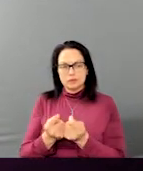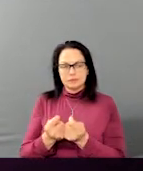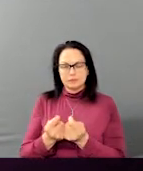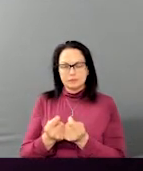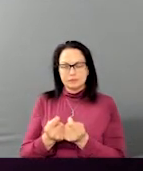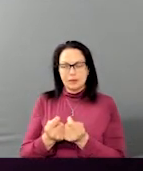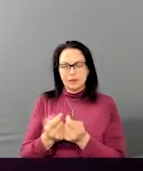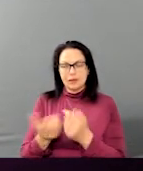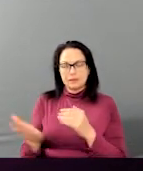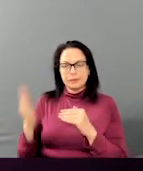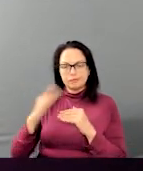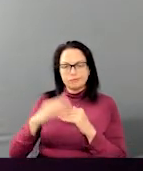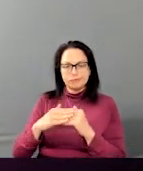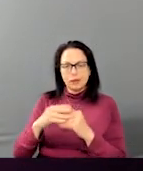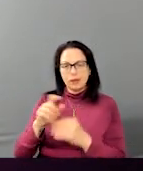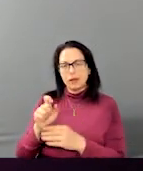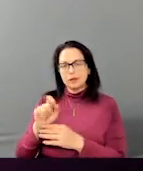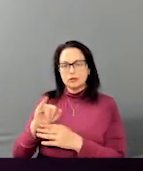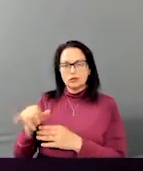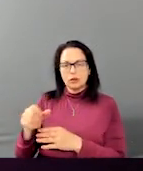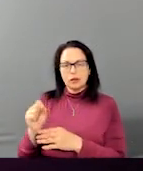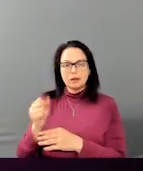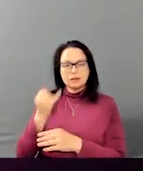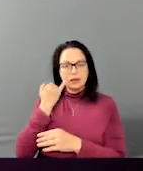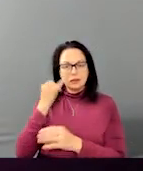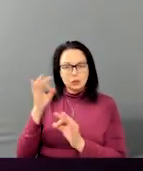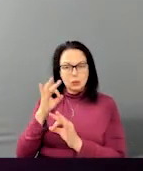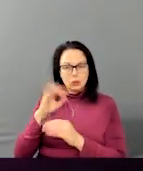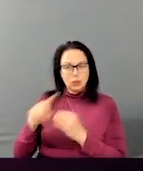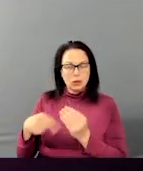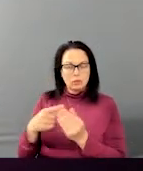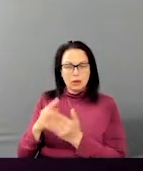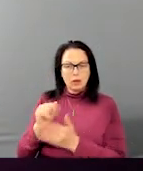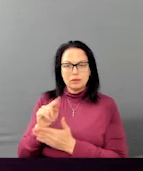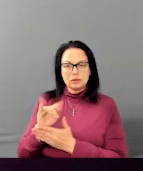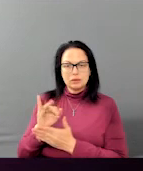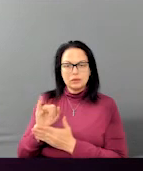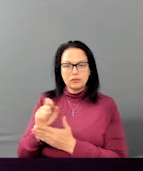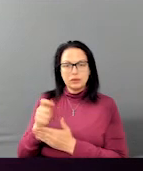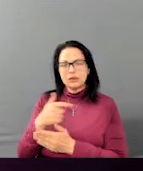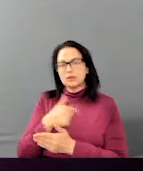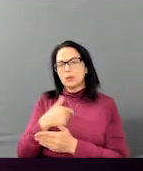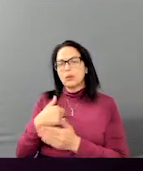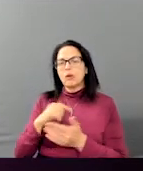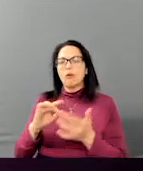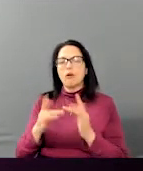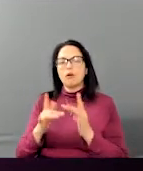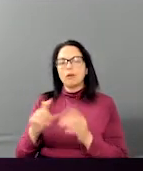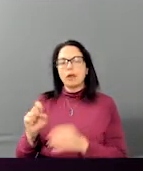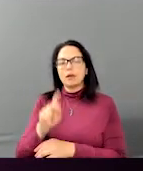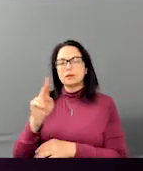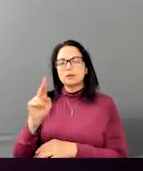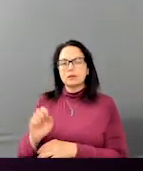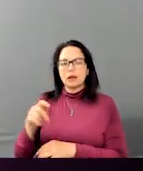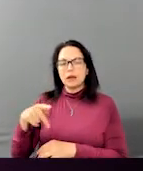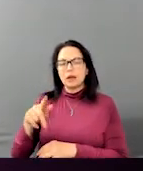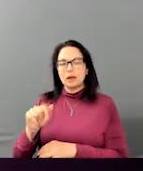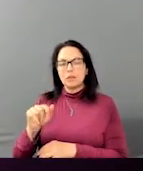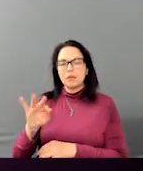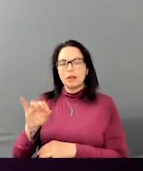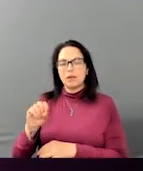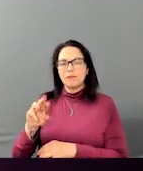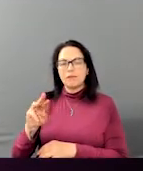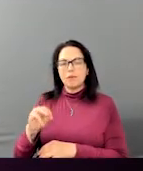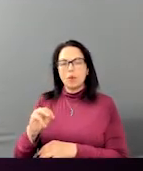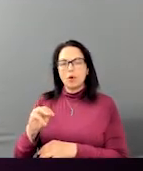Next.js. So if you haven't heard of Stitch Fix, we're an online styling platform. I heard Tejas call it styling as